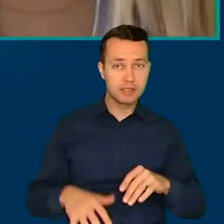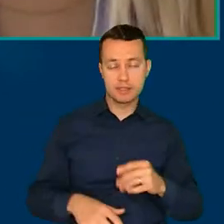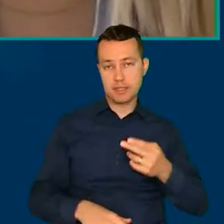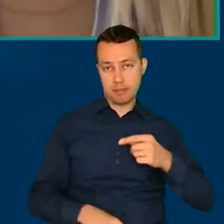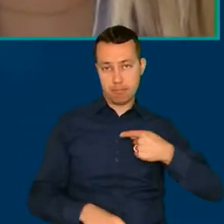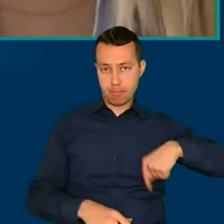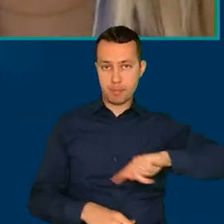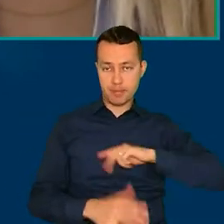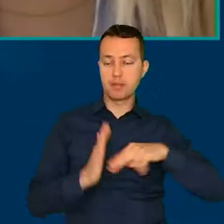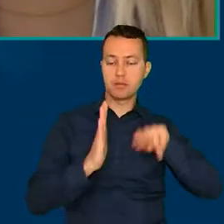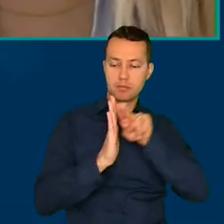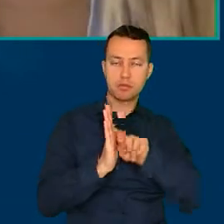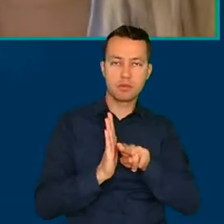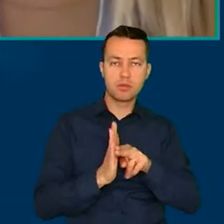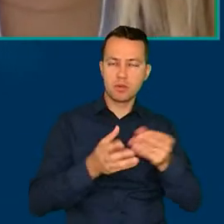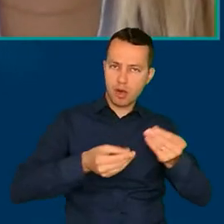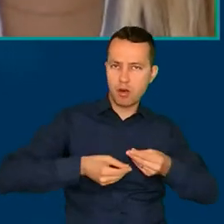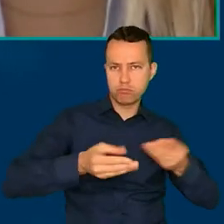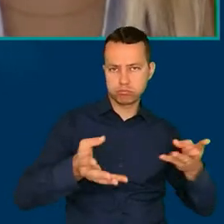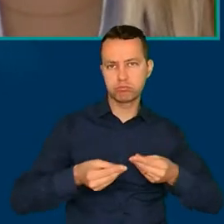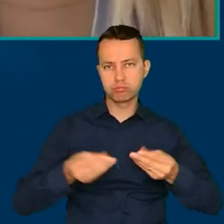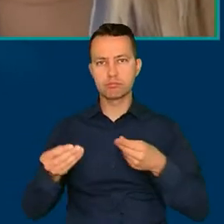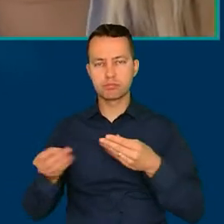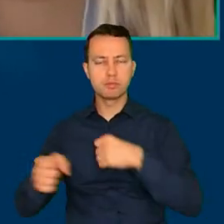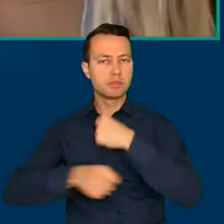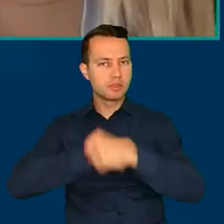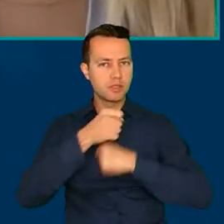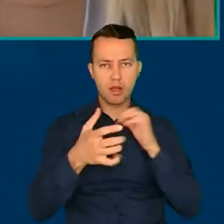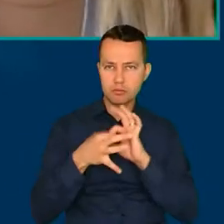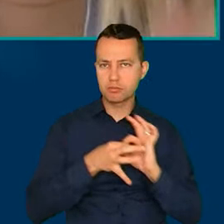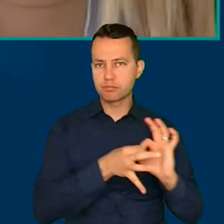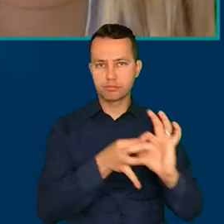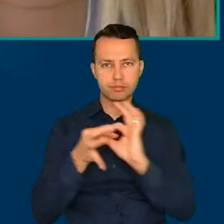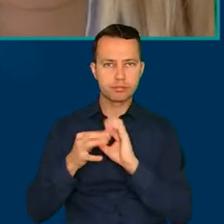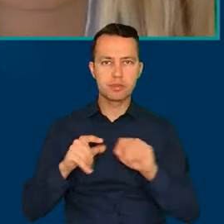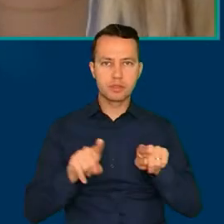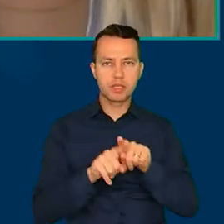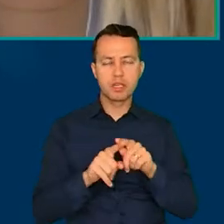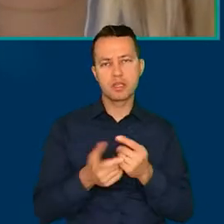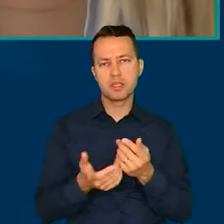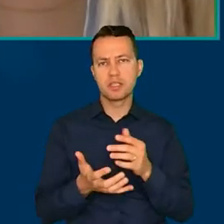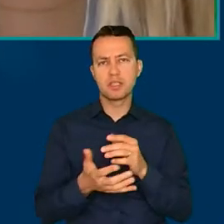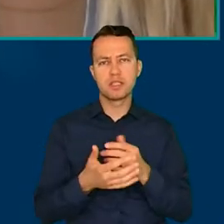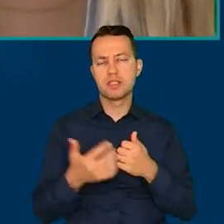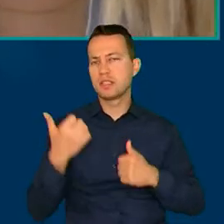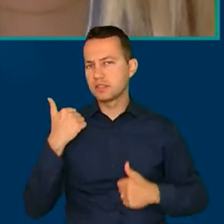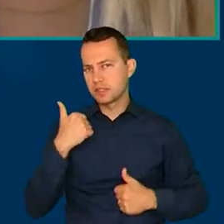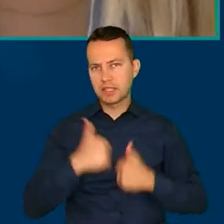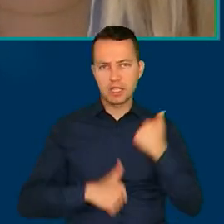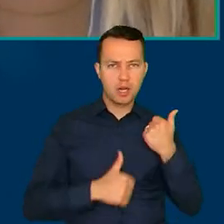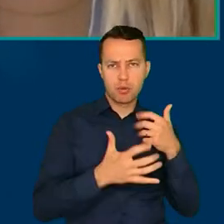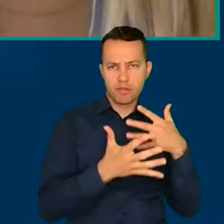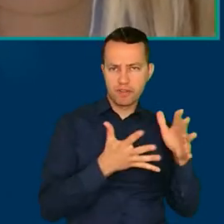already mentioned our e-learning academy several times, but we do more in-depth training programs for specific sectors on our